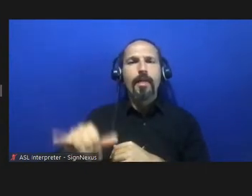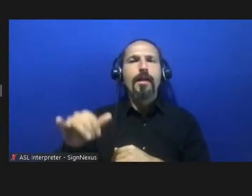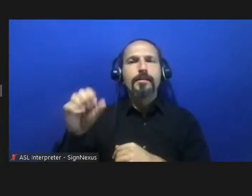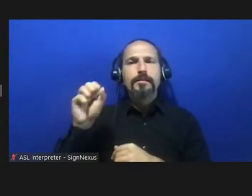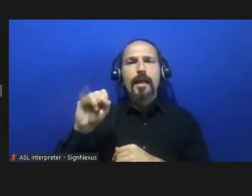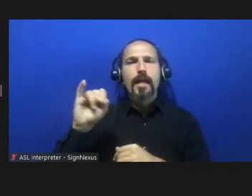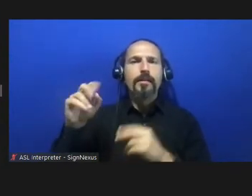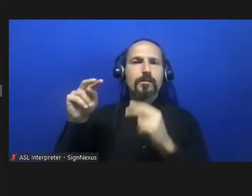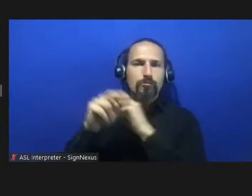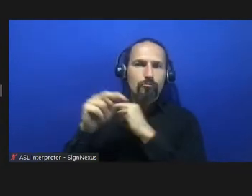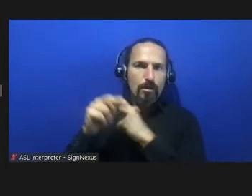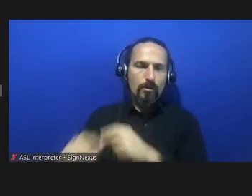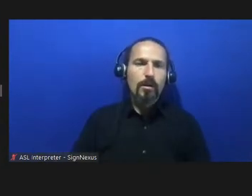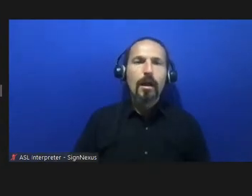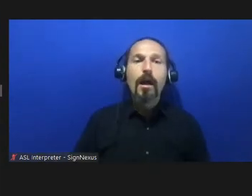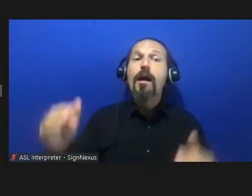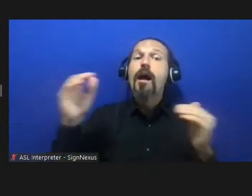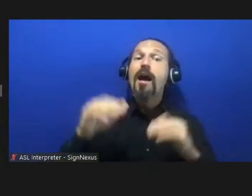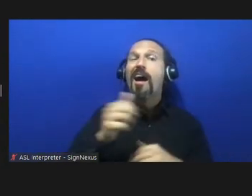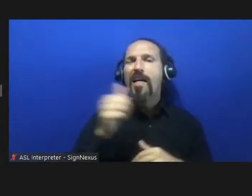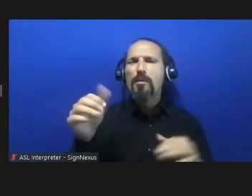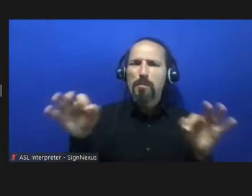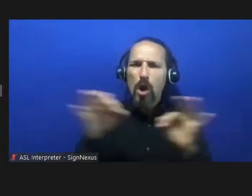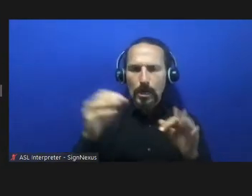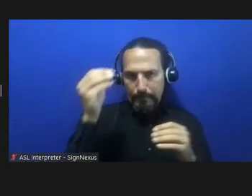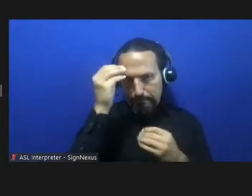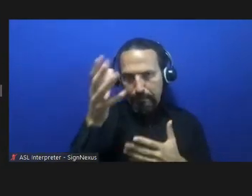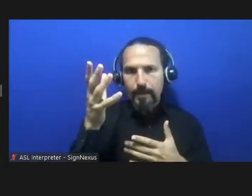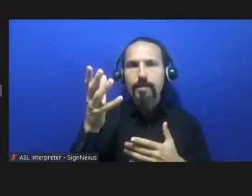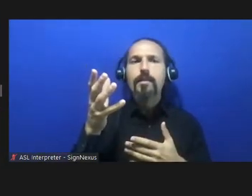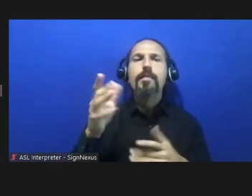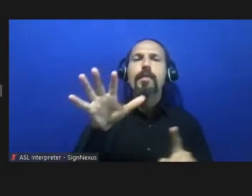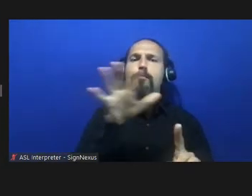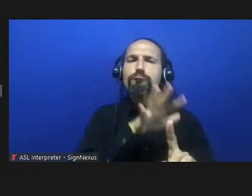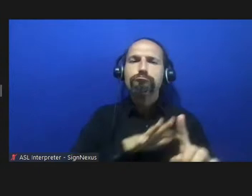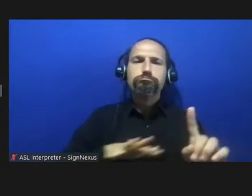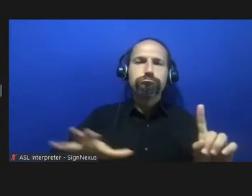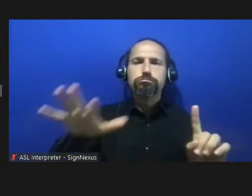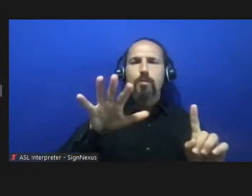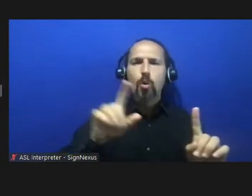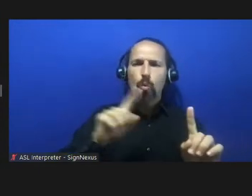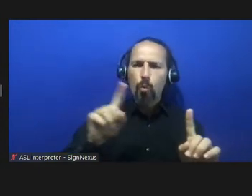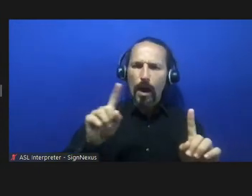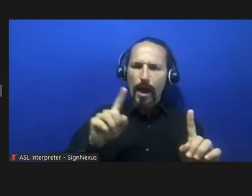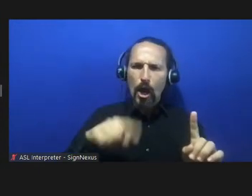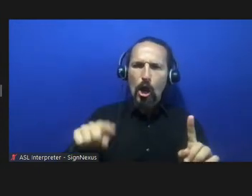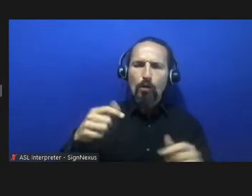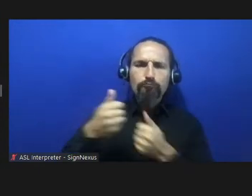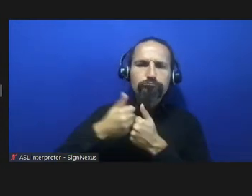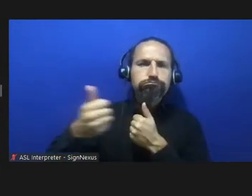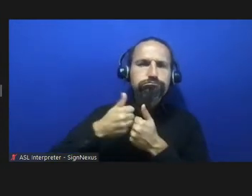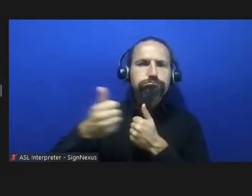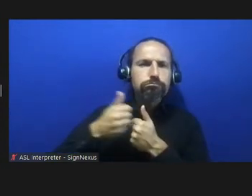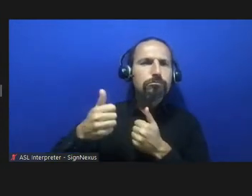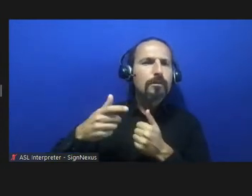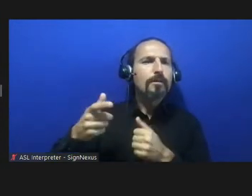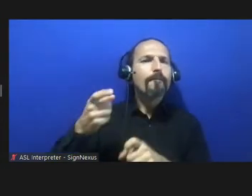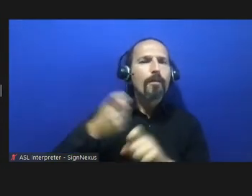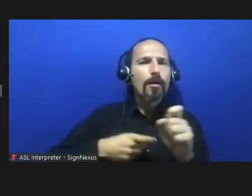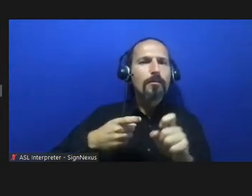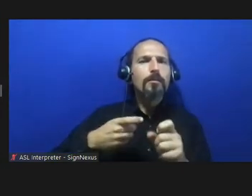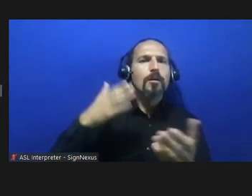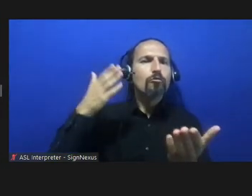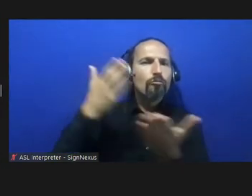before we move on i thought it was helpful to give at least a sense of where are the commuters actually coming from into the manhattan central business